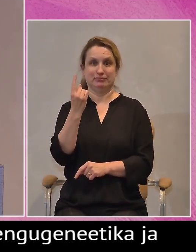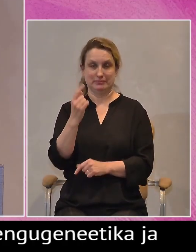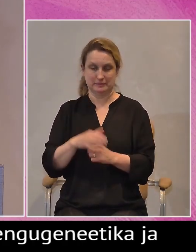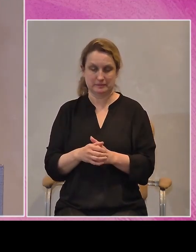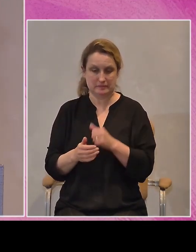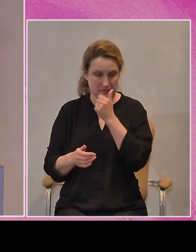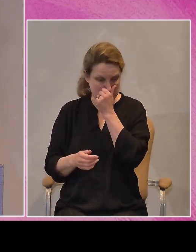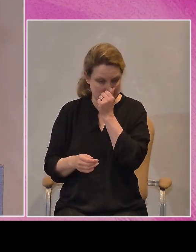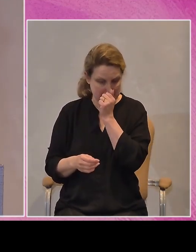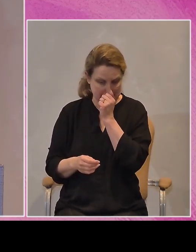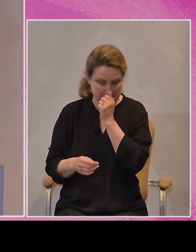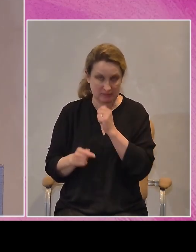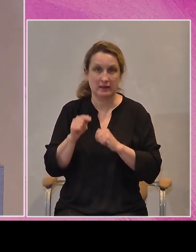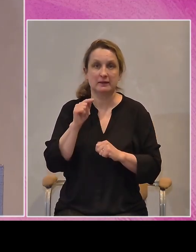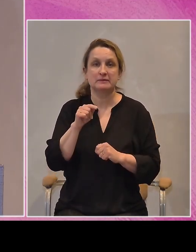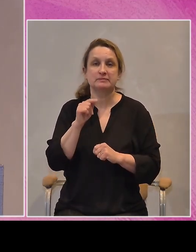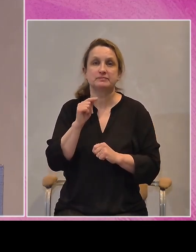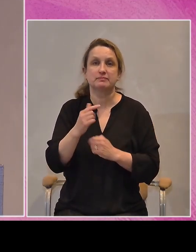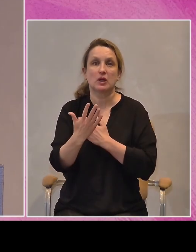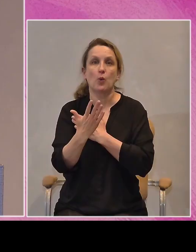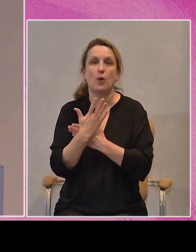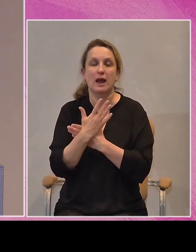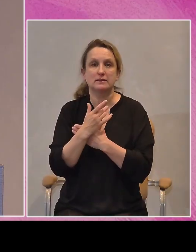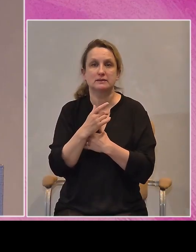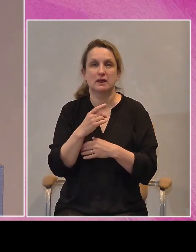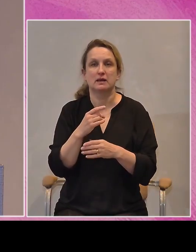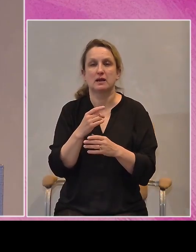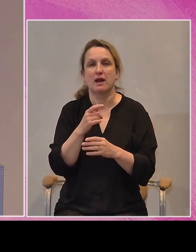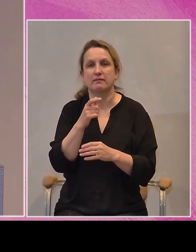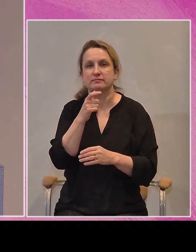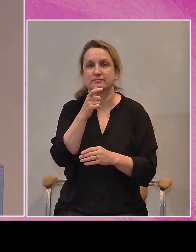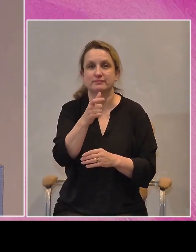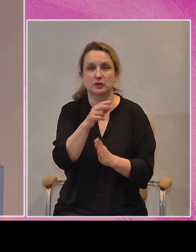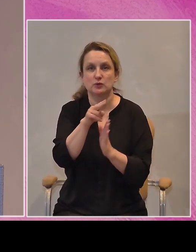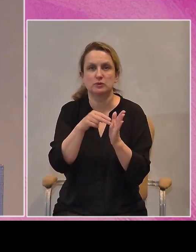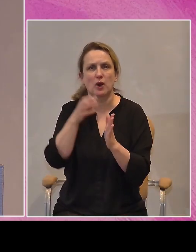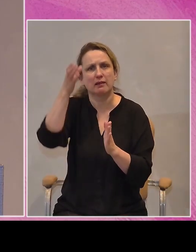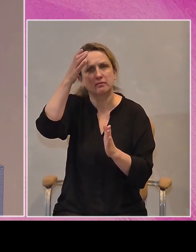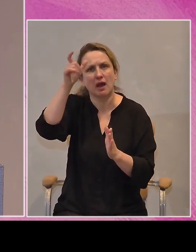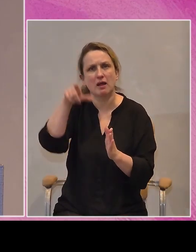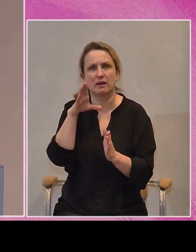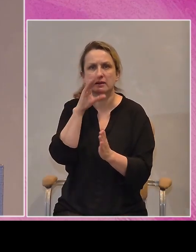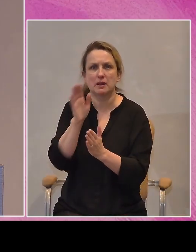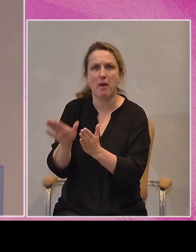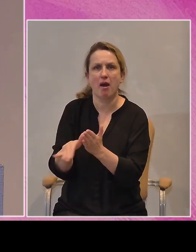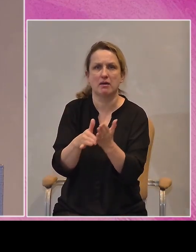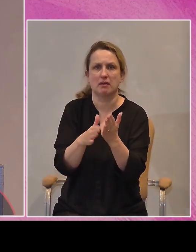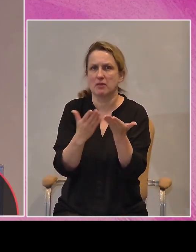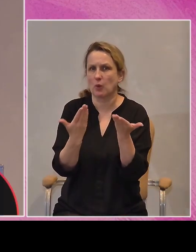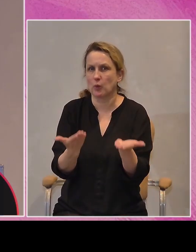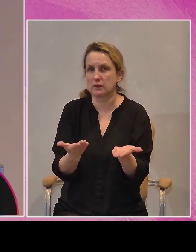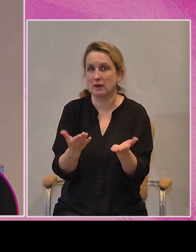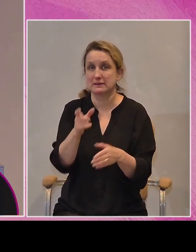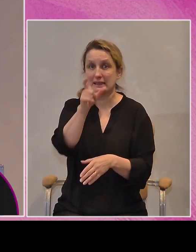this event every year. It's personally my first time here, and I'm here to answer the question how